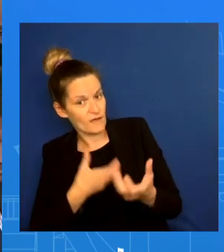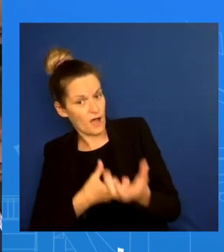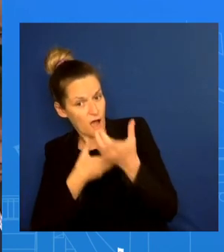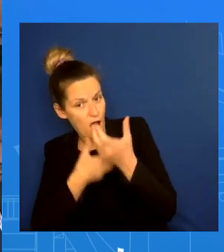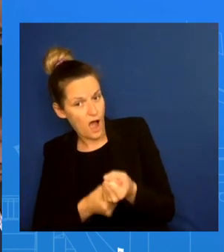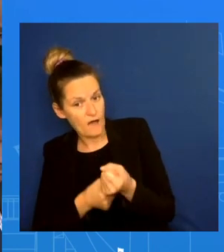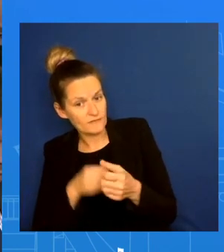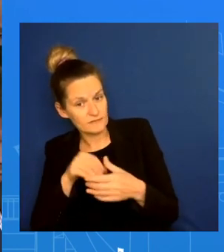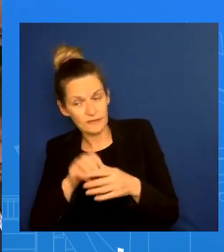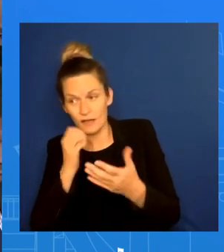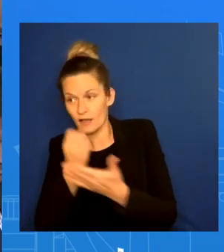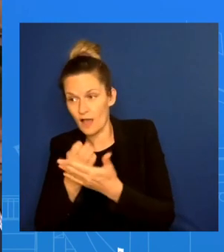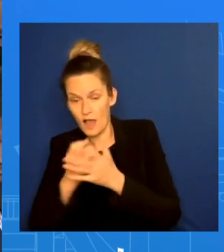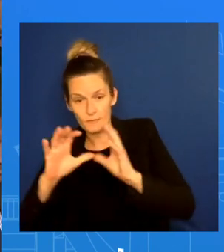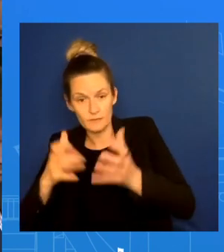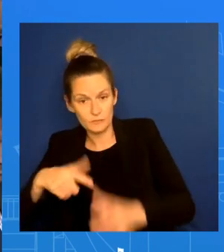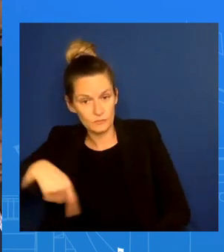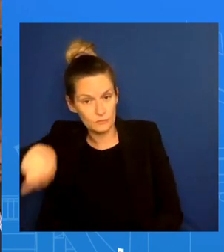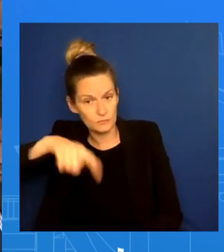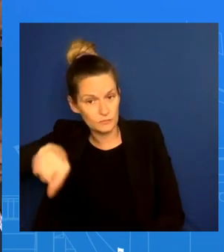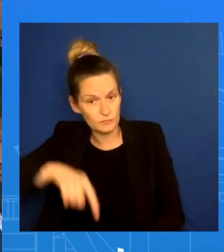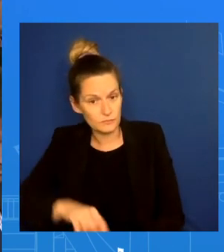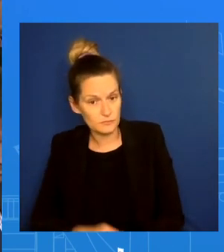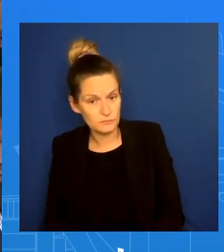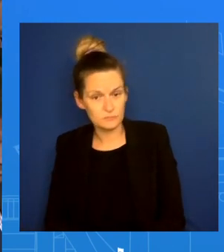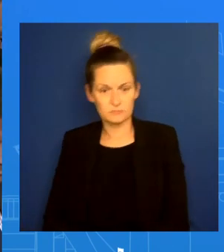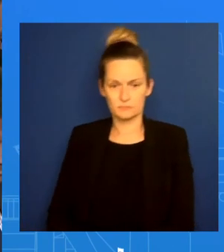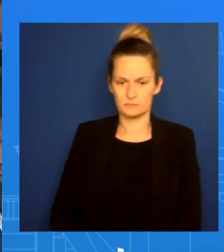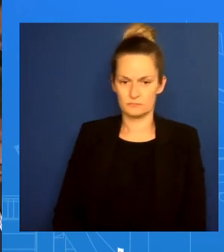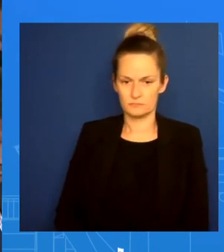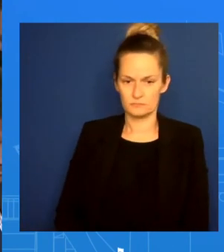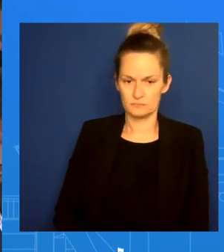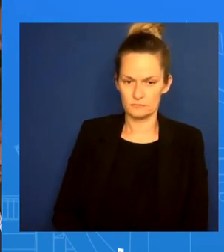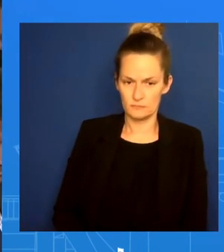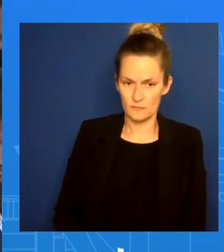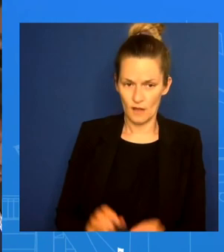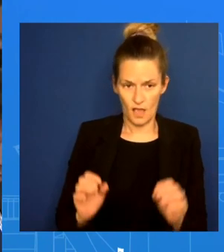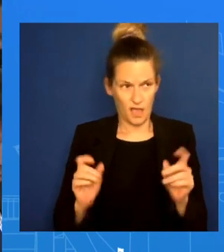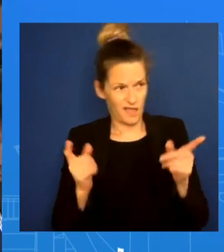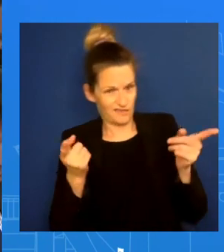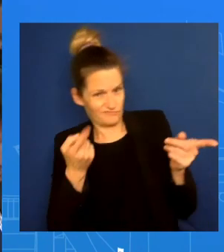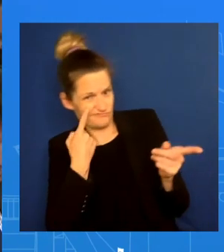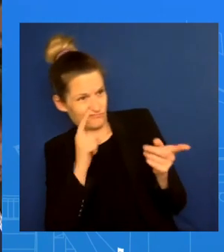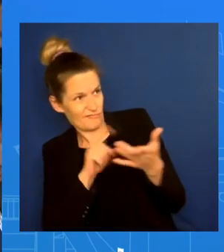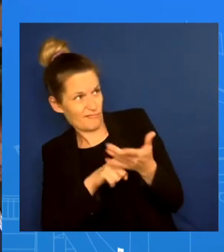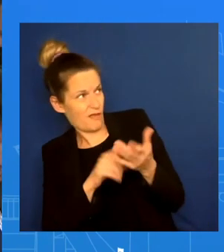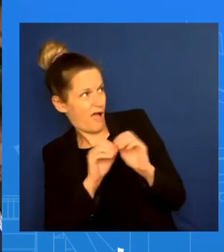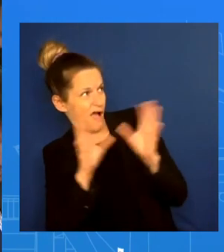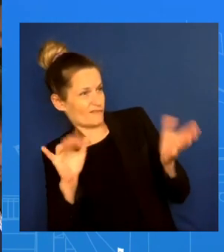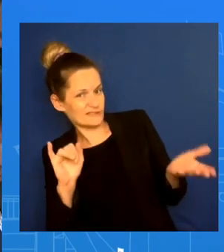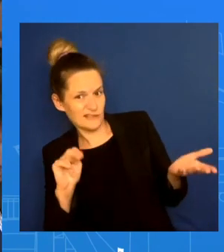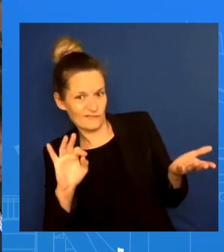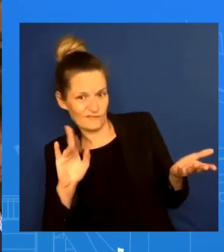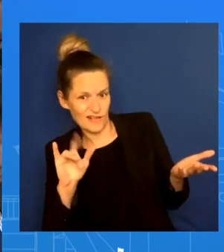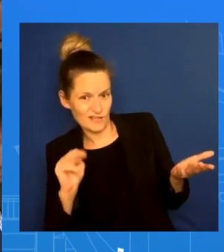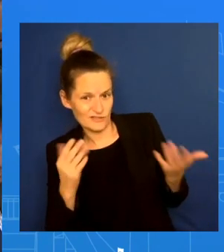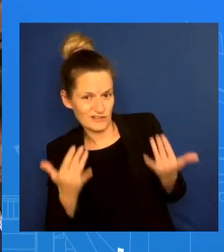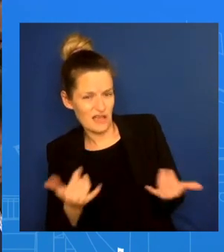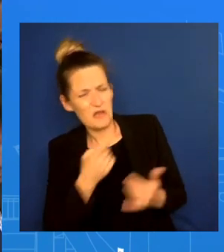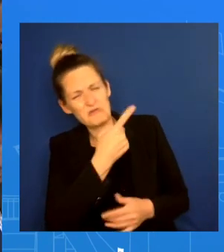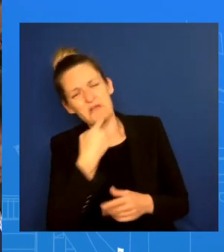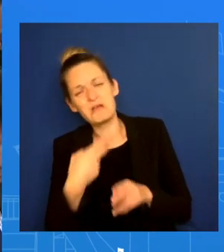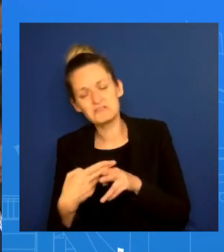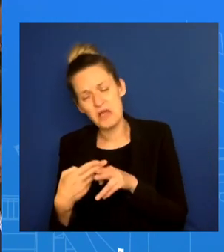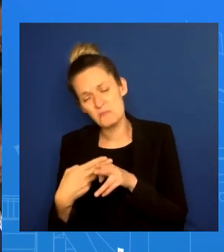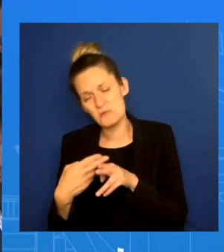we heard from the whole host of the same economic officials we're hearing now, that inflation was temporary, it was transitory, it would not persist, and that's